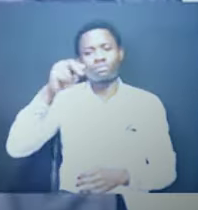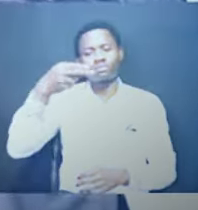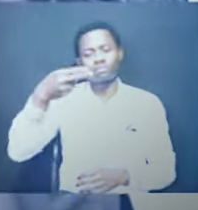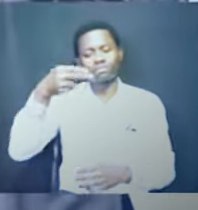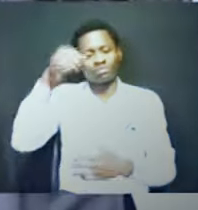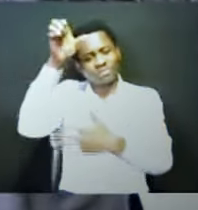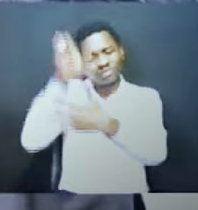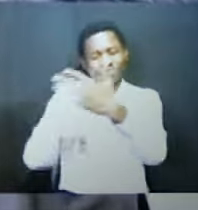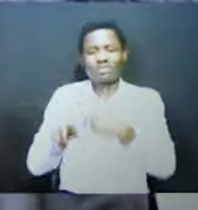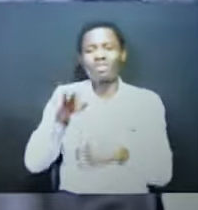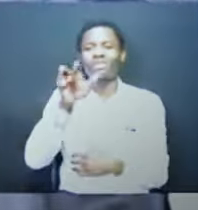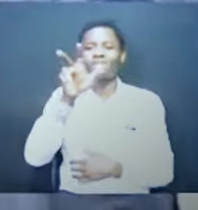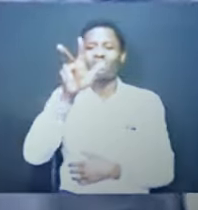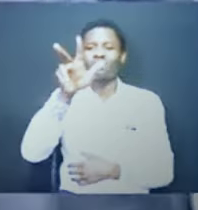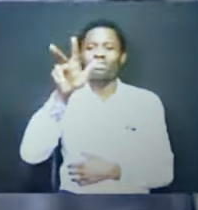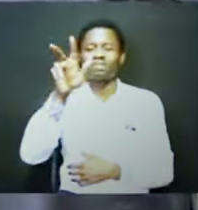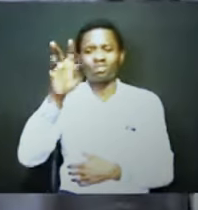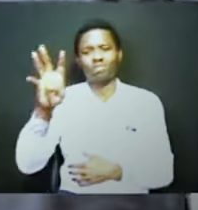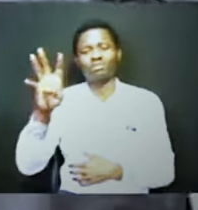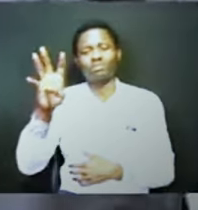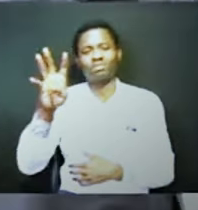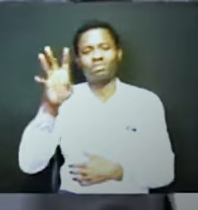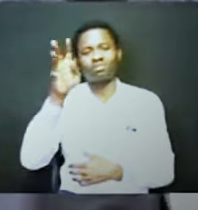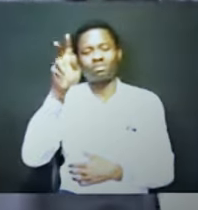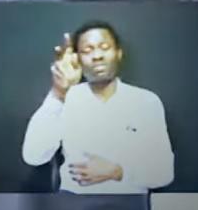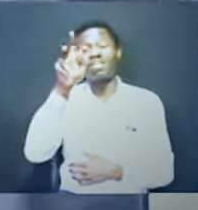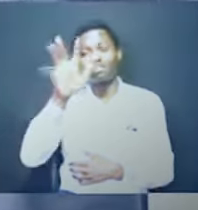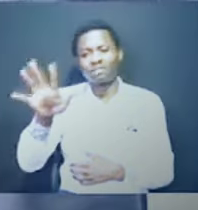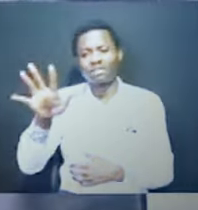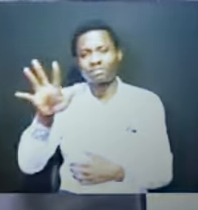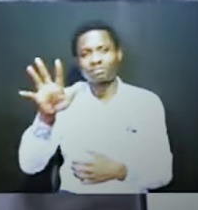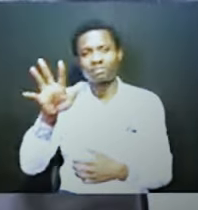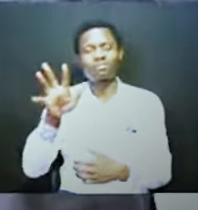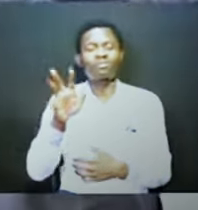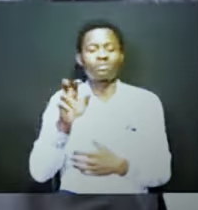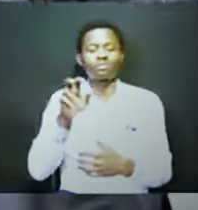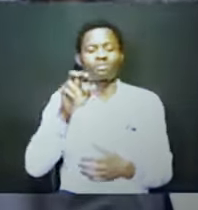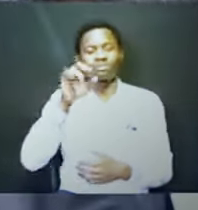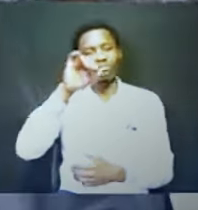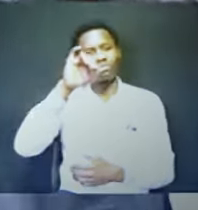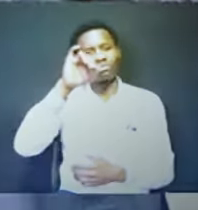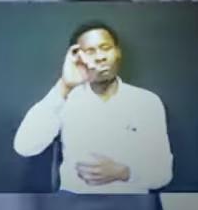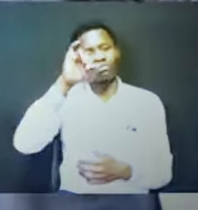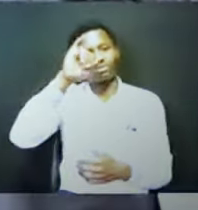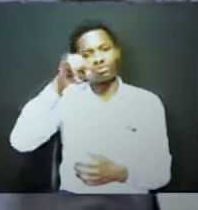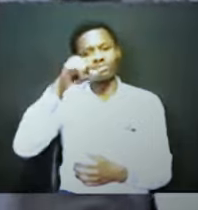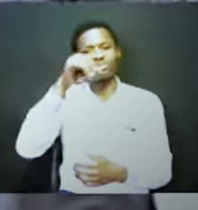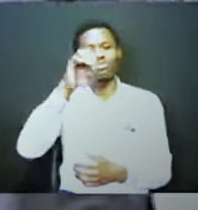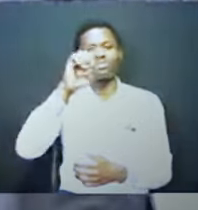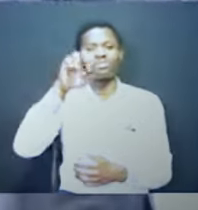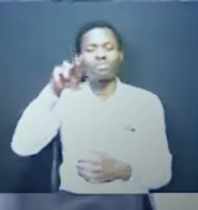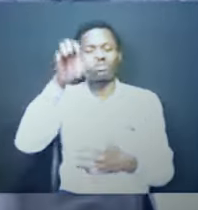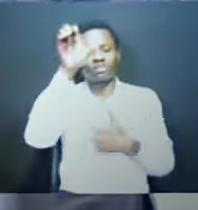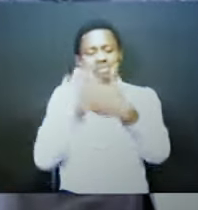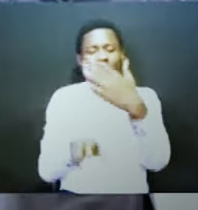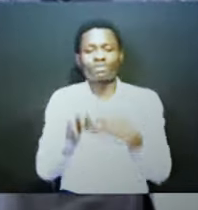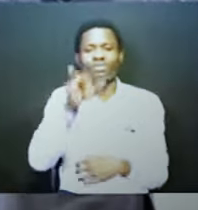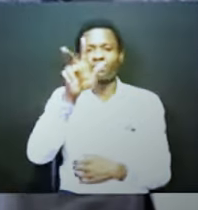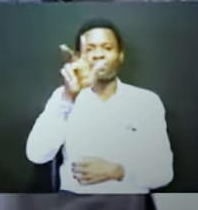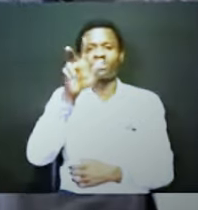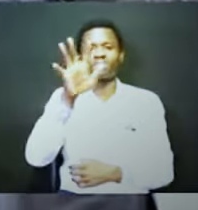35. We want to look at the Rechabites. Jeremiah 35 from verse 1.